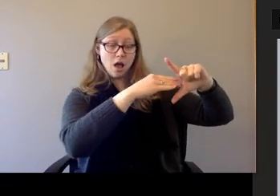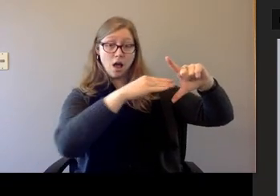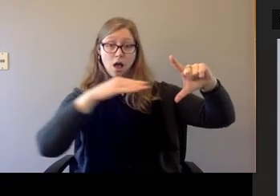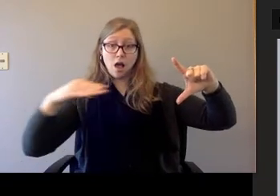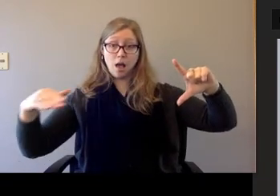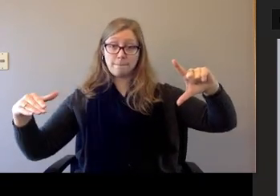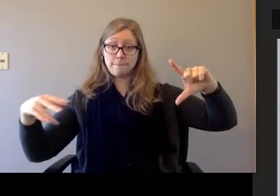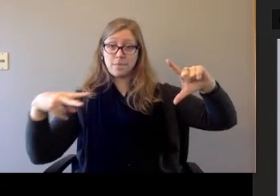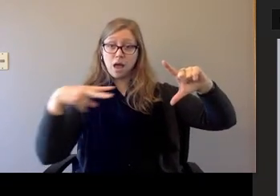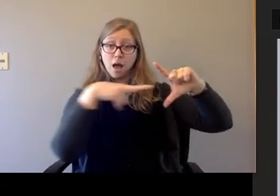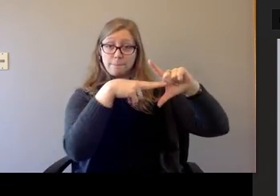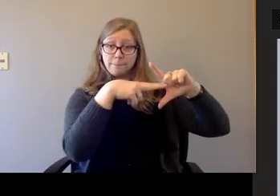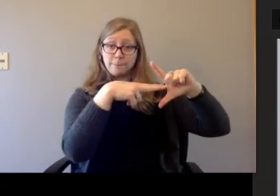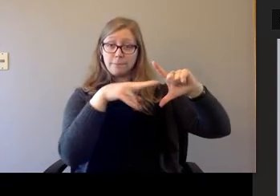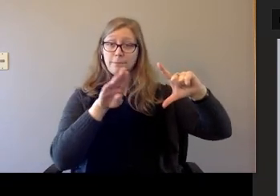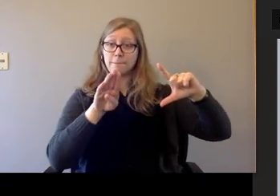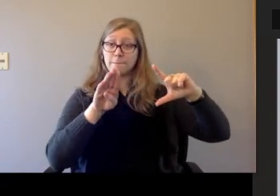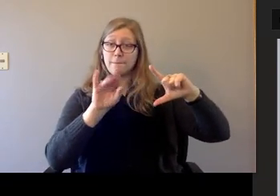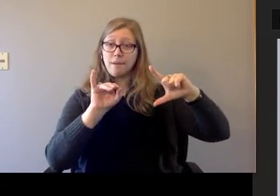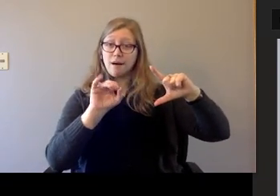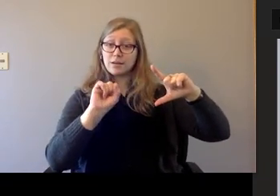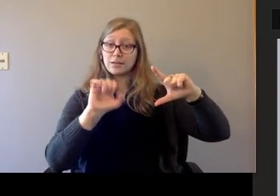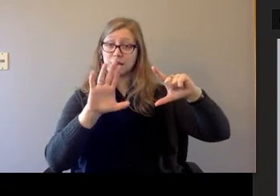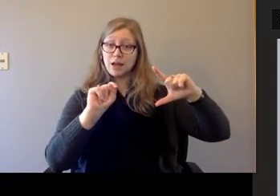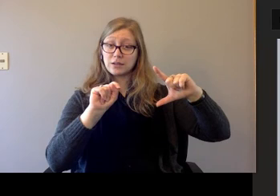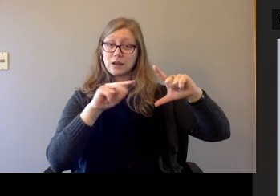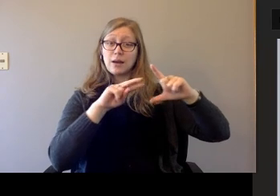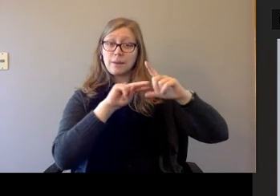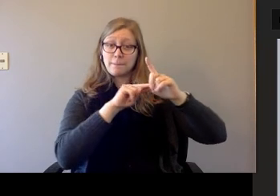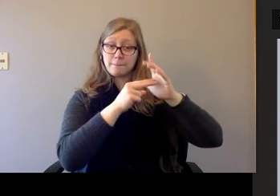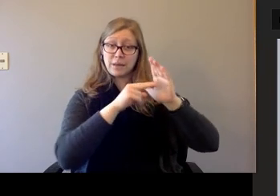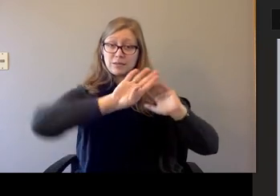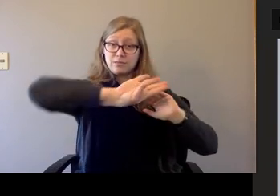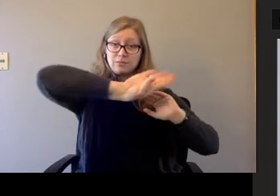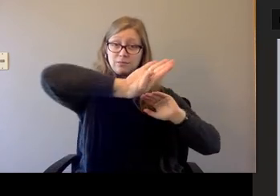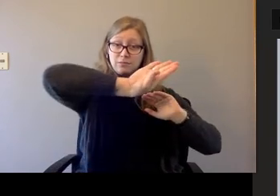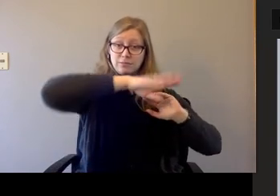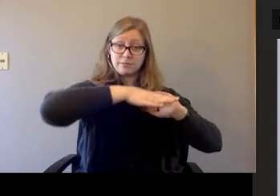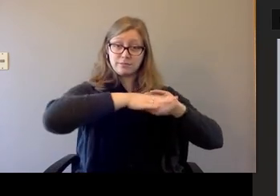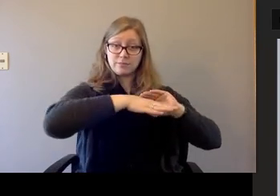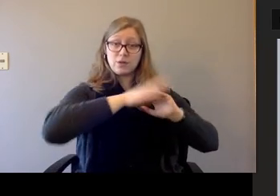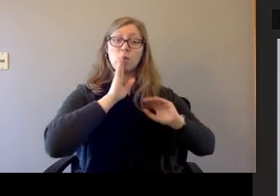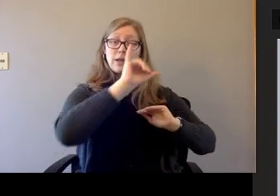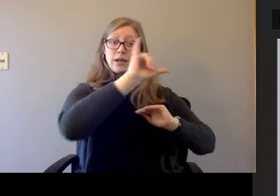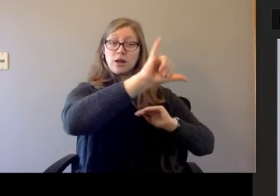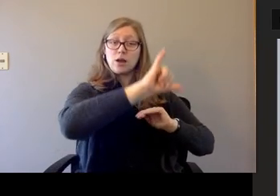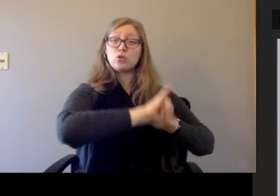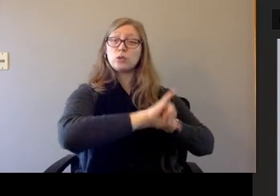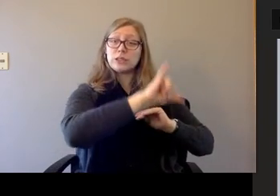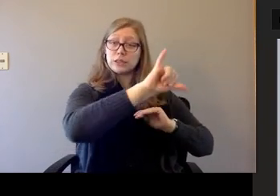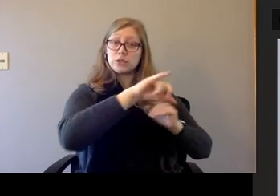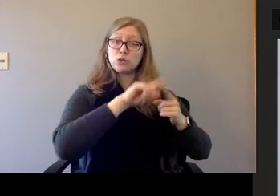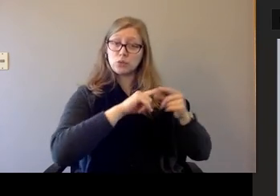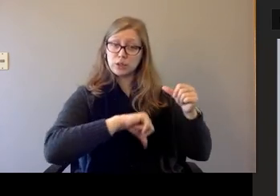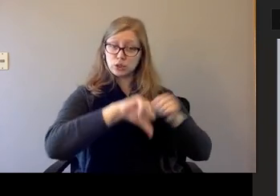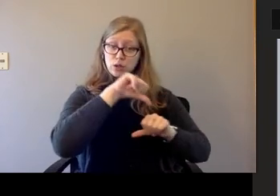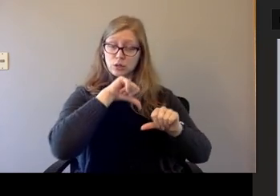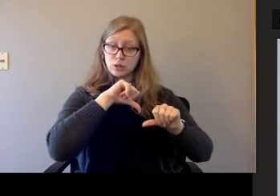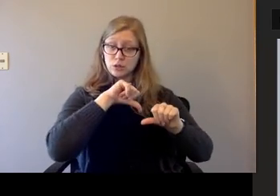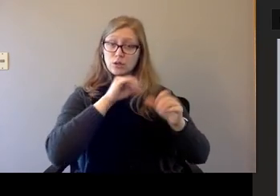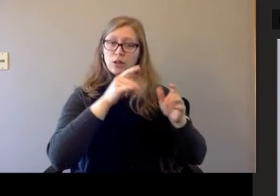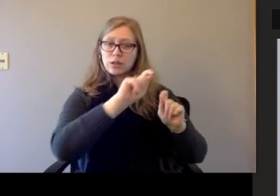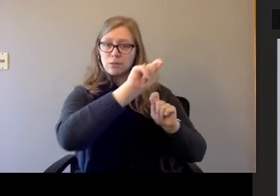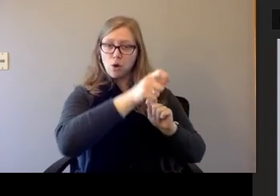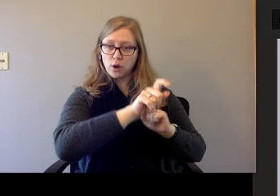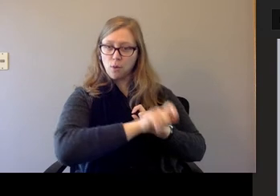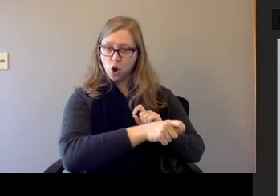here, this KLJ, is going to be congruent to angle MLJ. And so let's mark that, and then we'll see